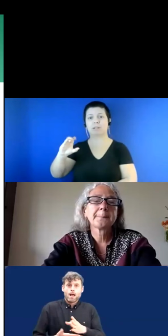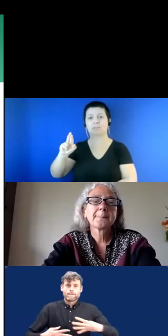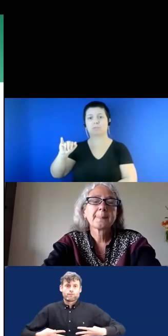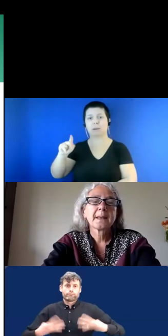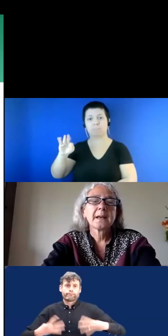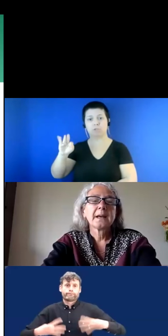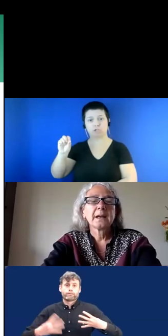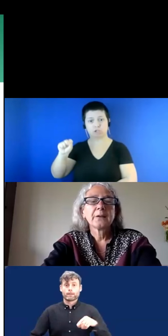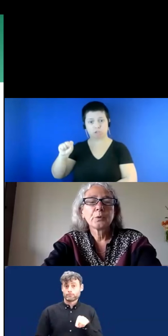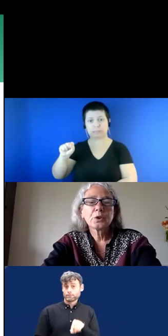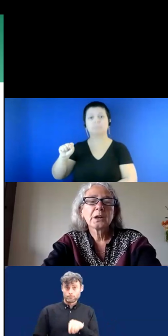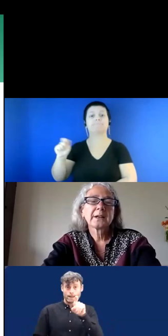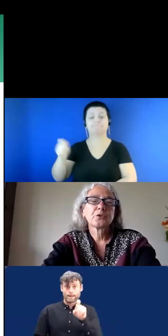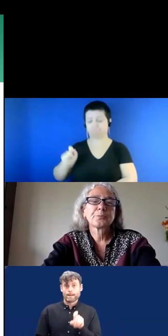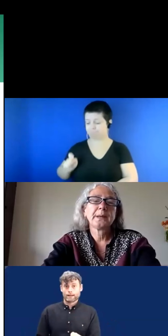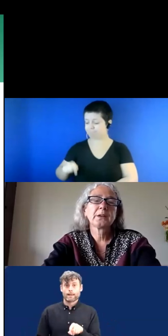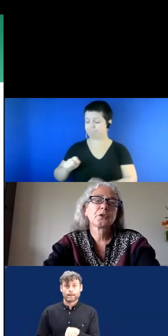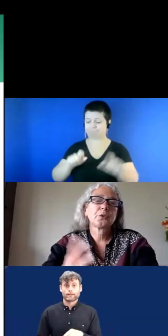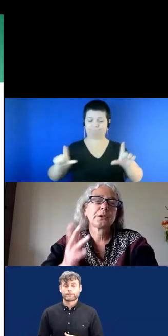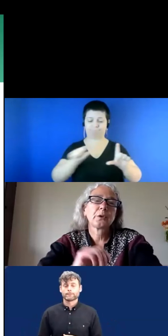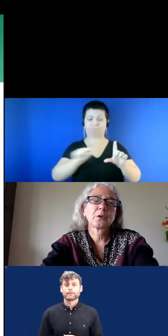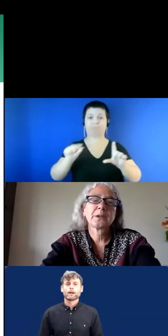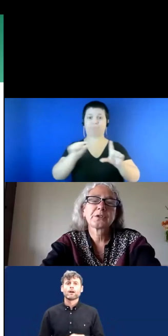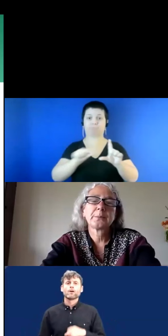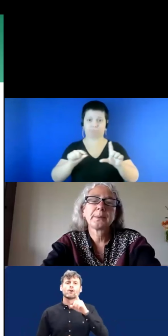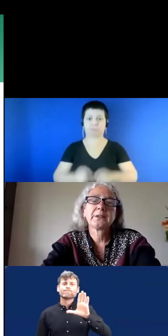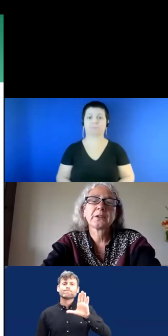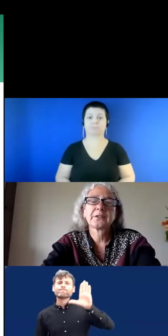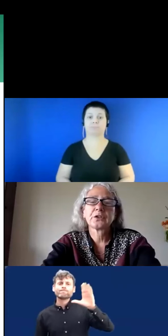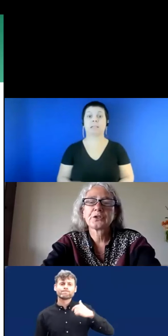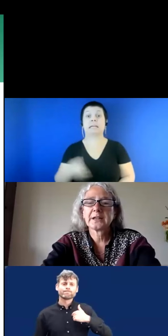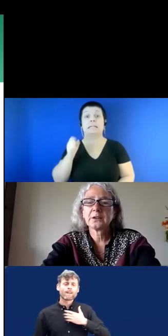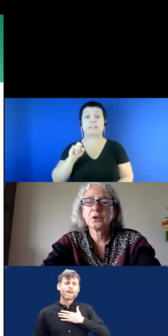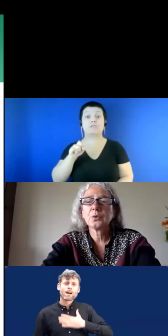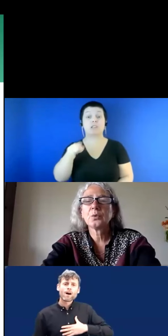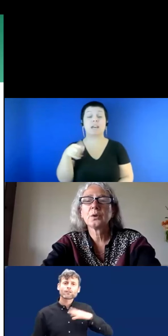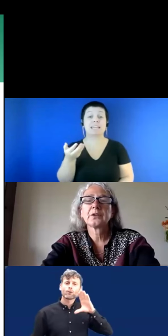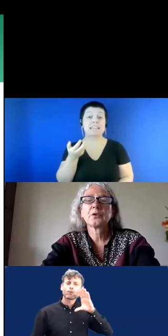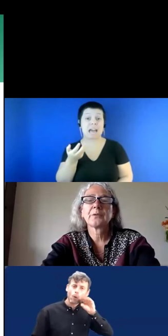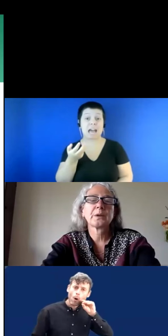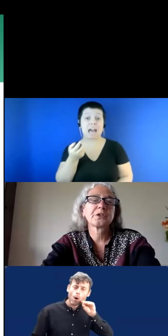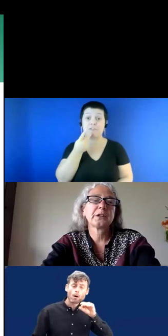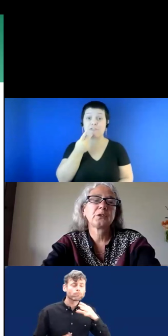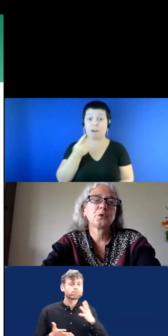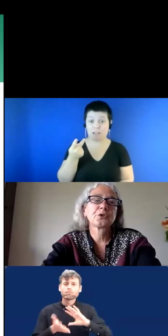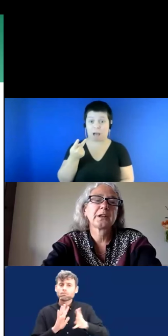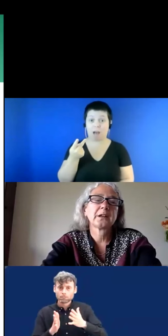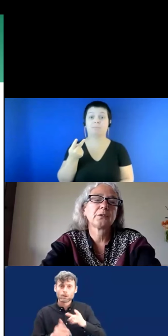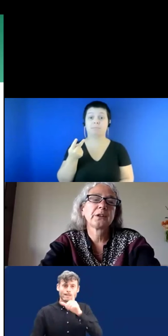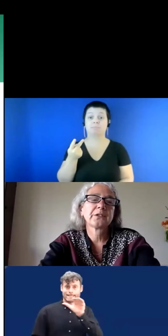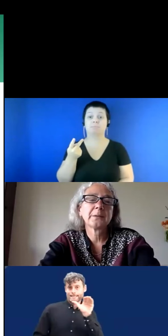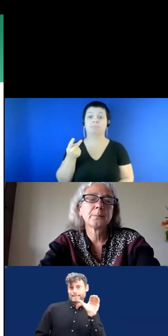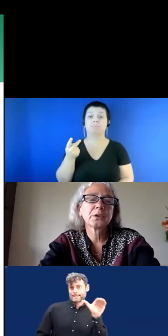screen. If you would like to speak, so if you have a question, please let the chair know that you have a question and use